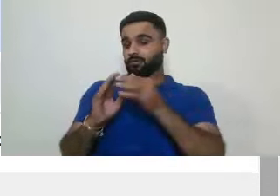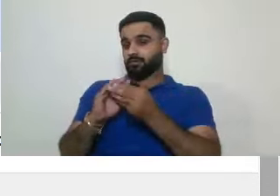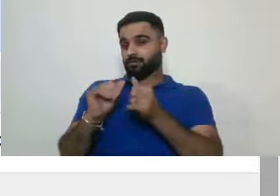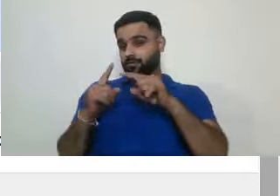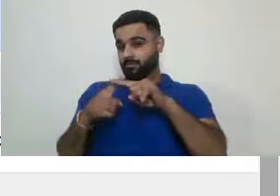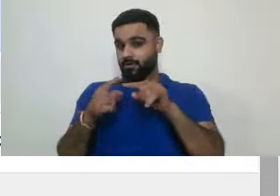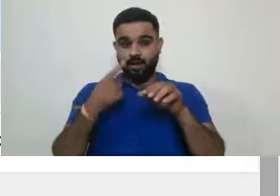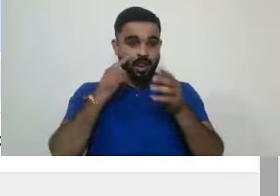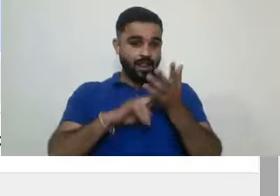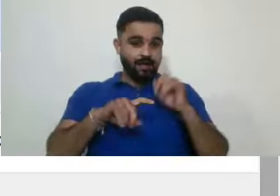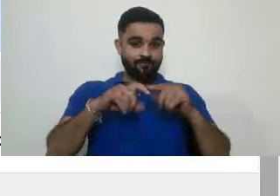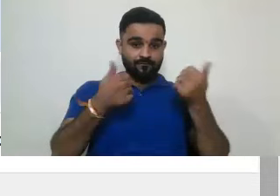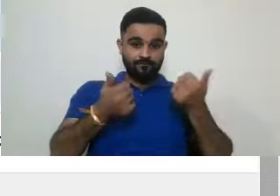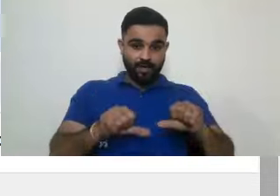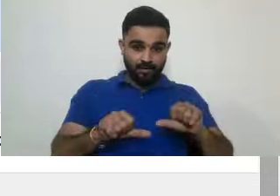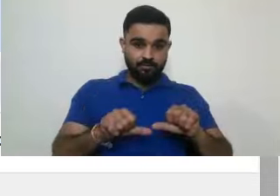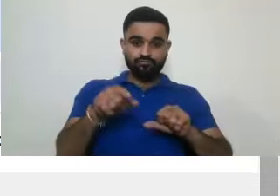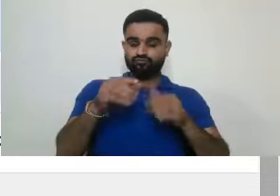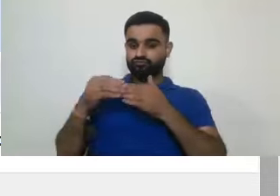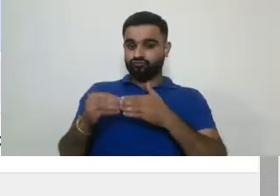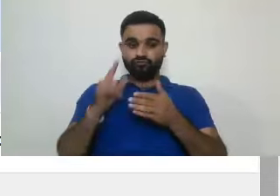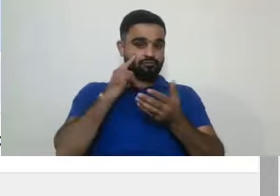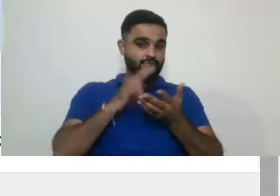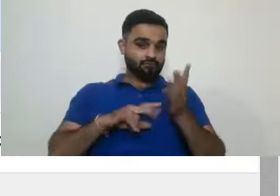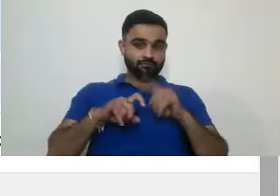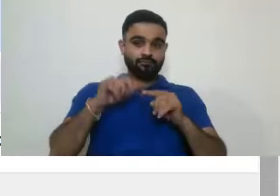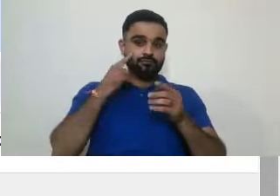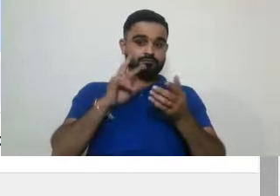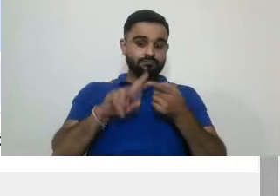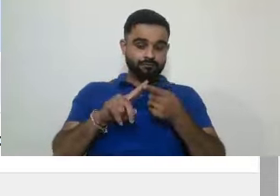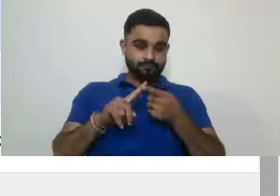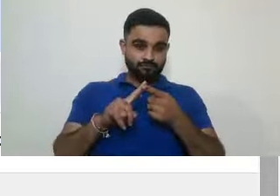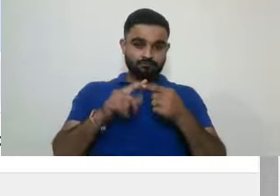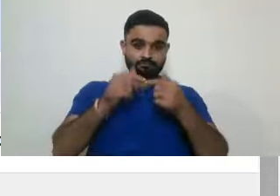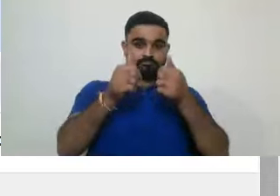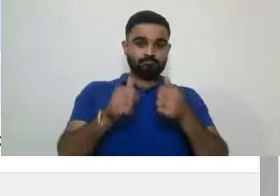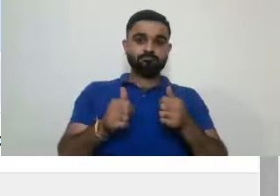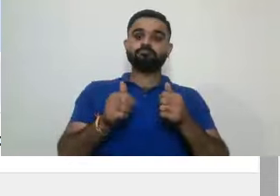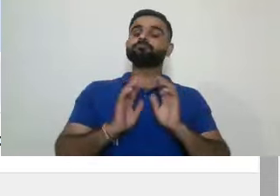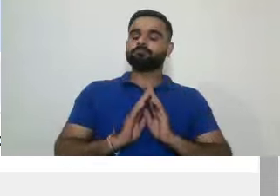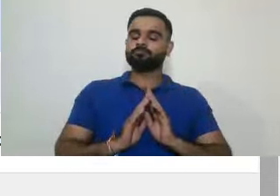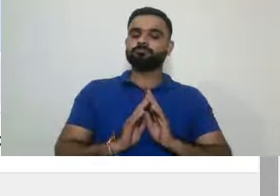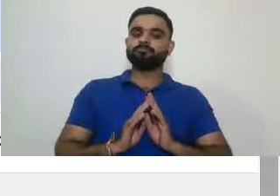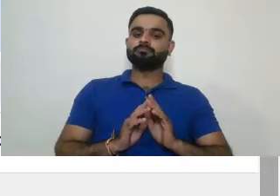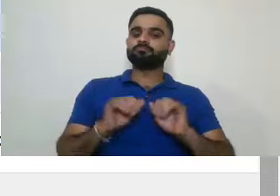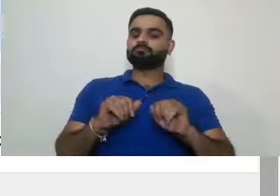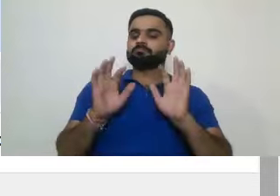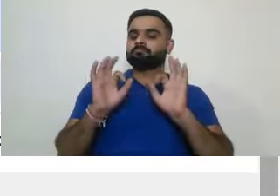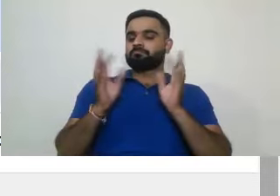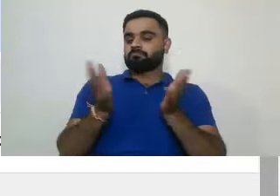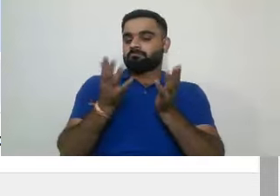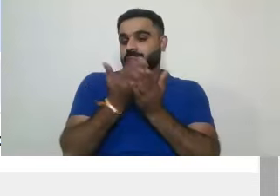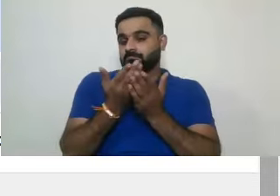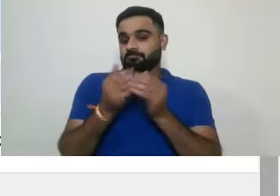link. However, through the link, we'll get a live results So we would highly encourage you to use the